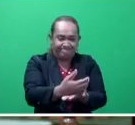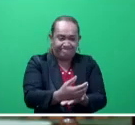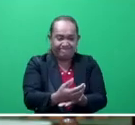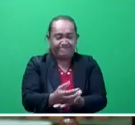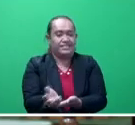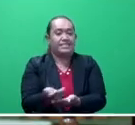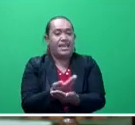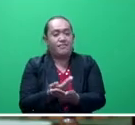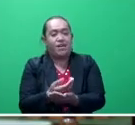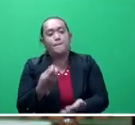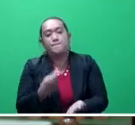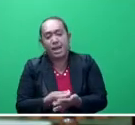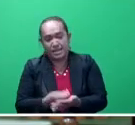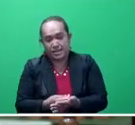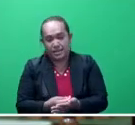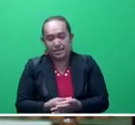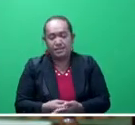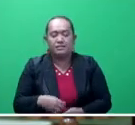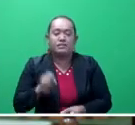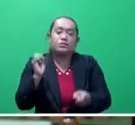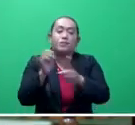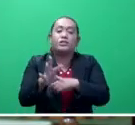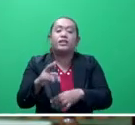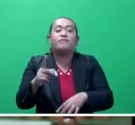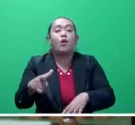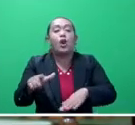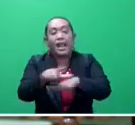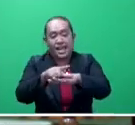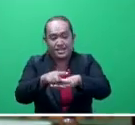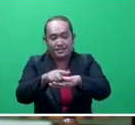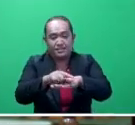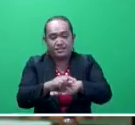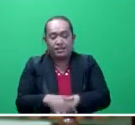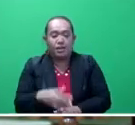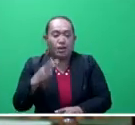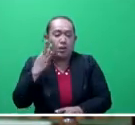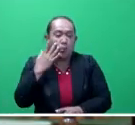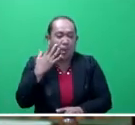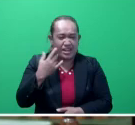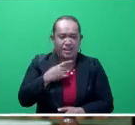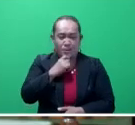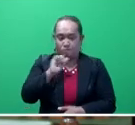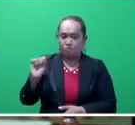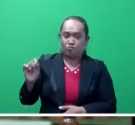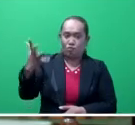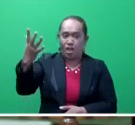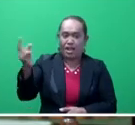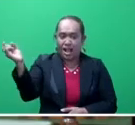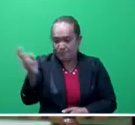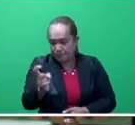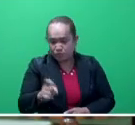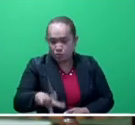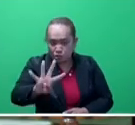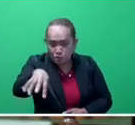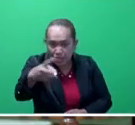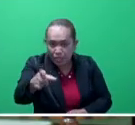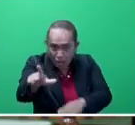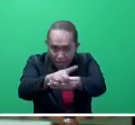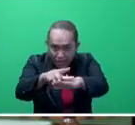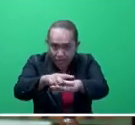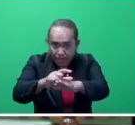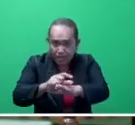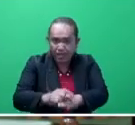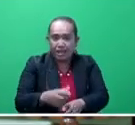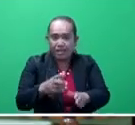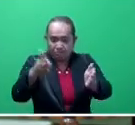cover the cost of land surveys to help more landowners to make this obvious economic step up, and indeed the lessees too. Mr.